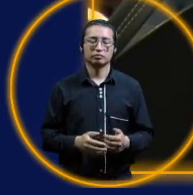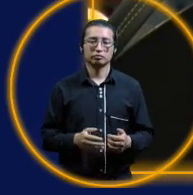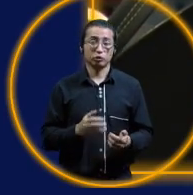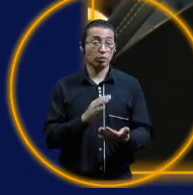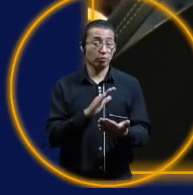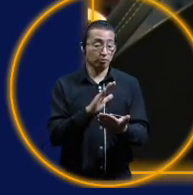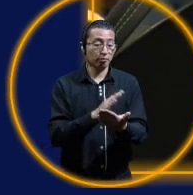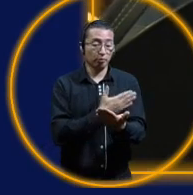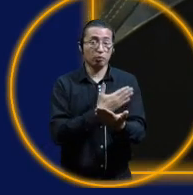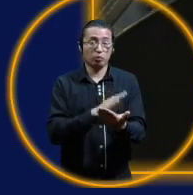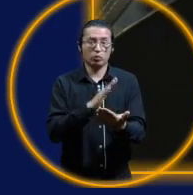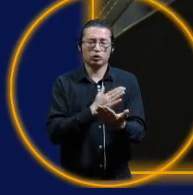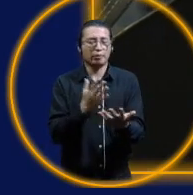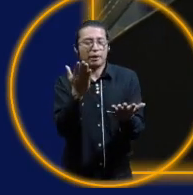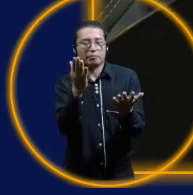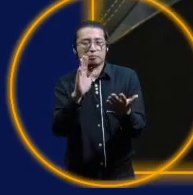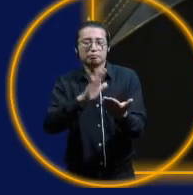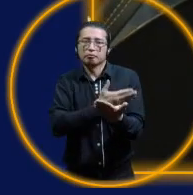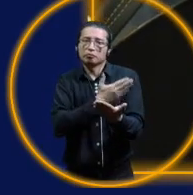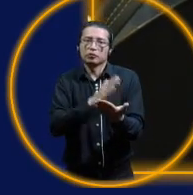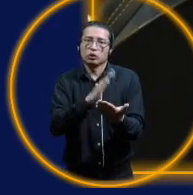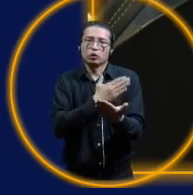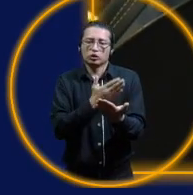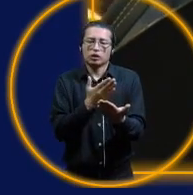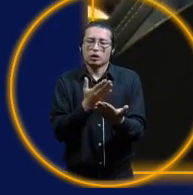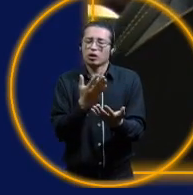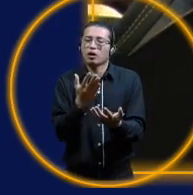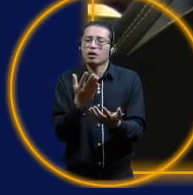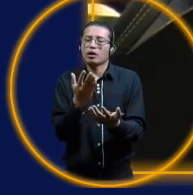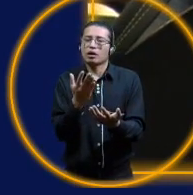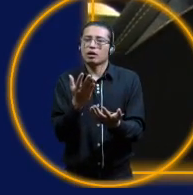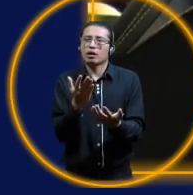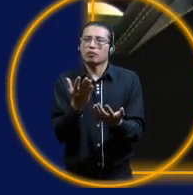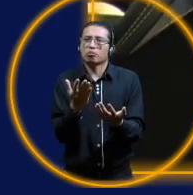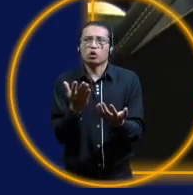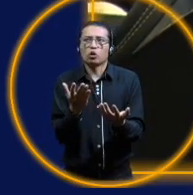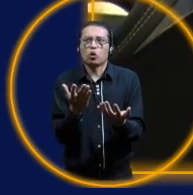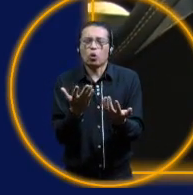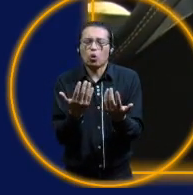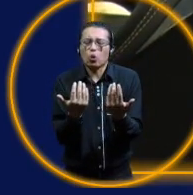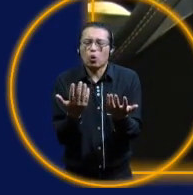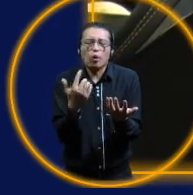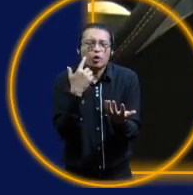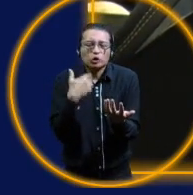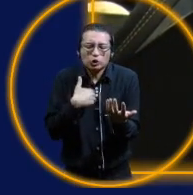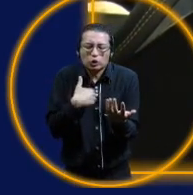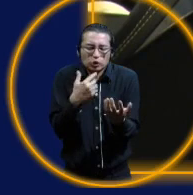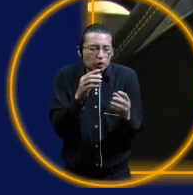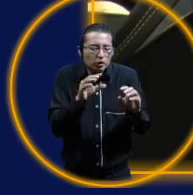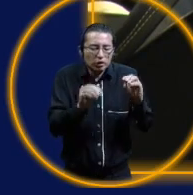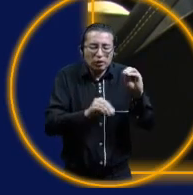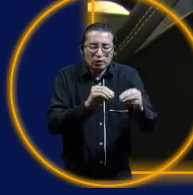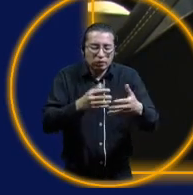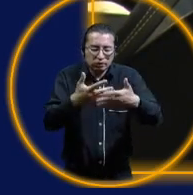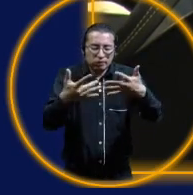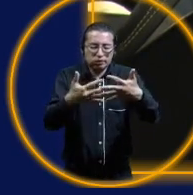you know what is the quality? How we can protect about